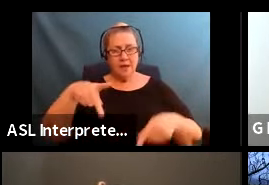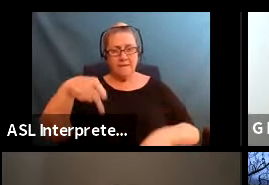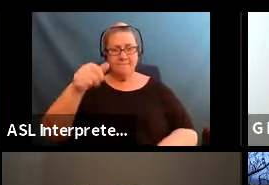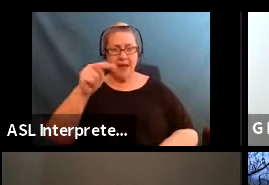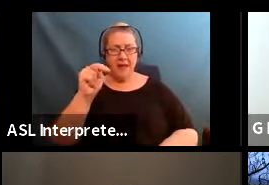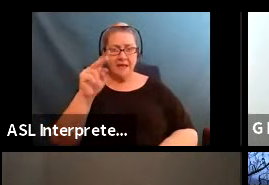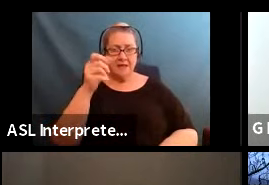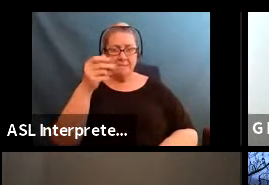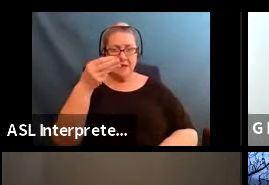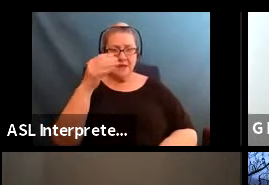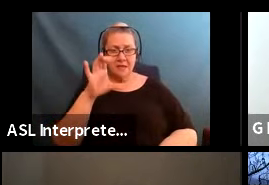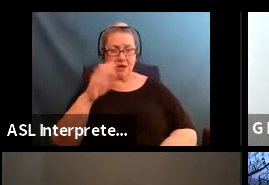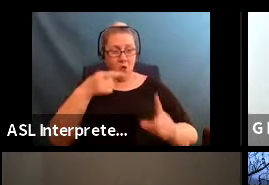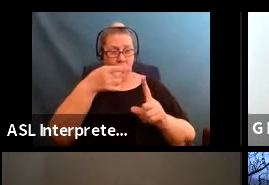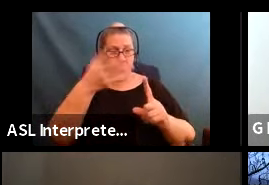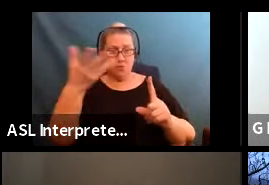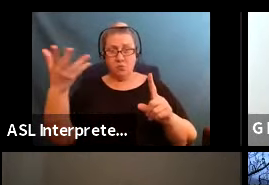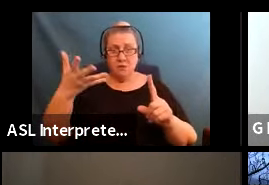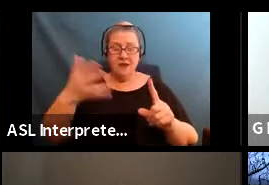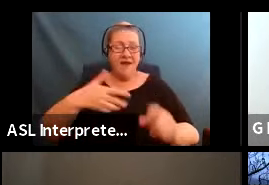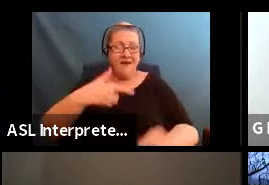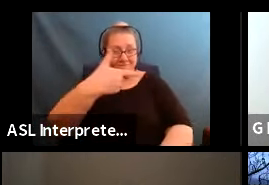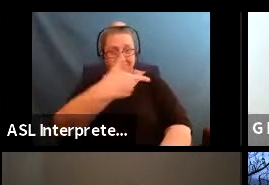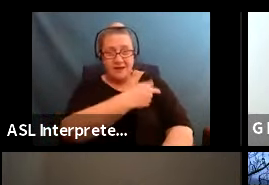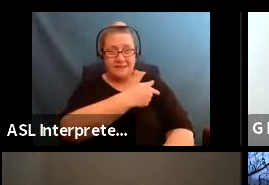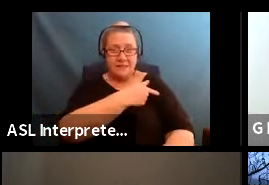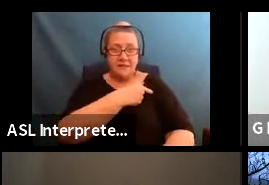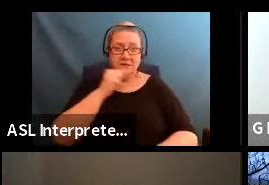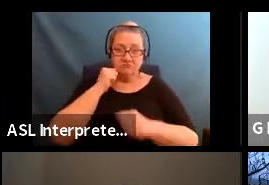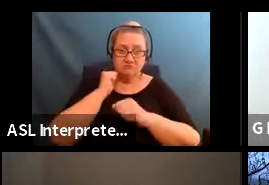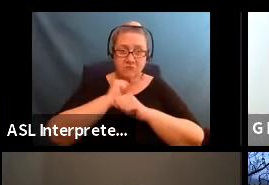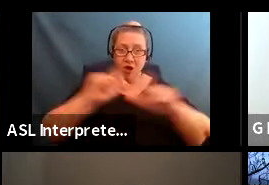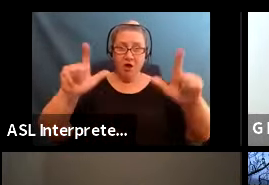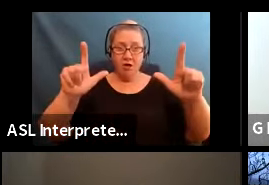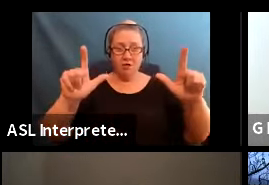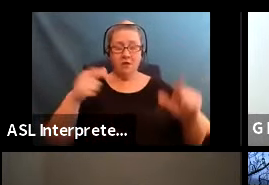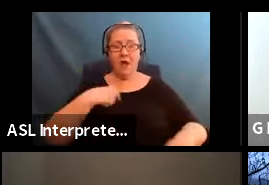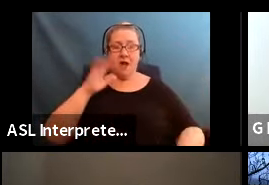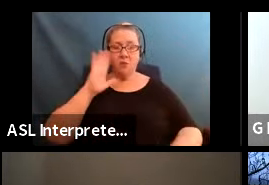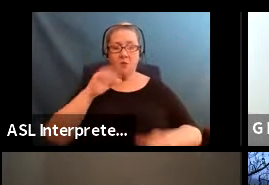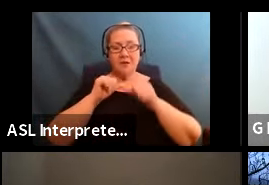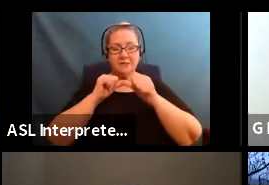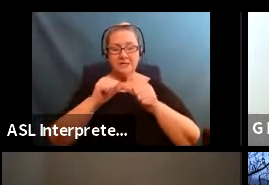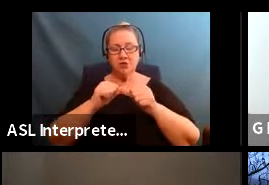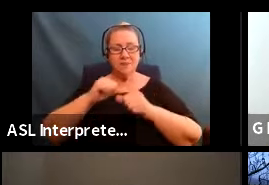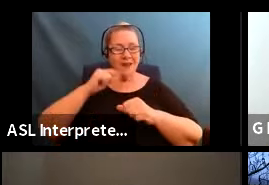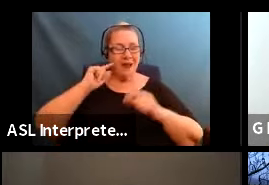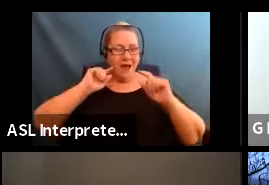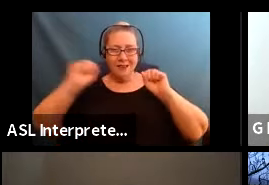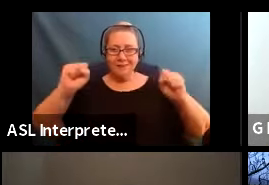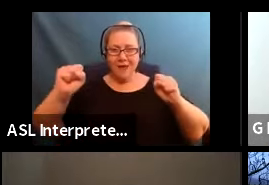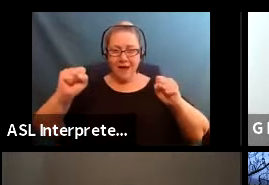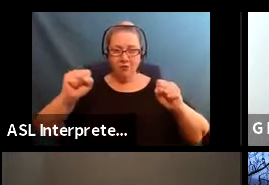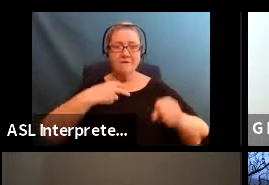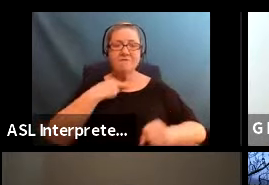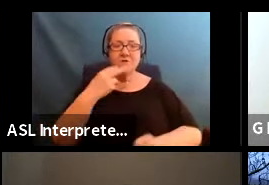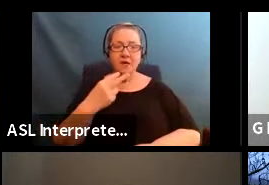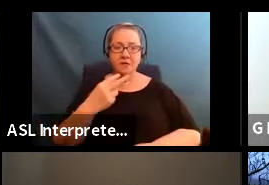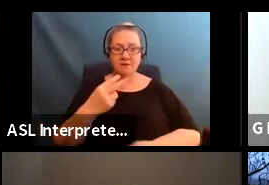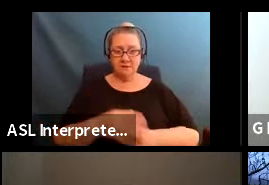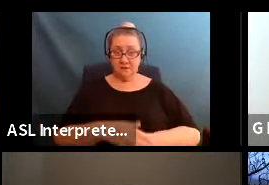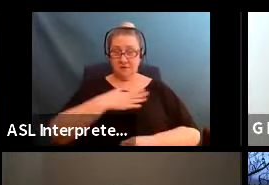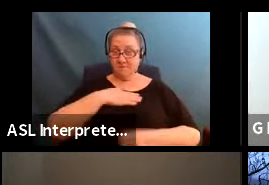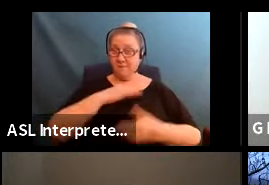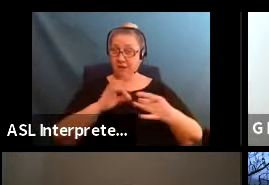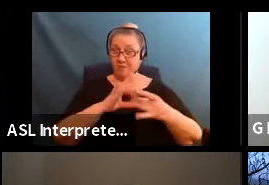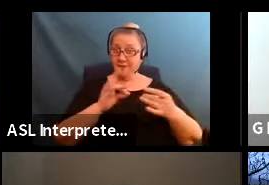And I really just want to I am going to continue to be a very loud voice on this issue. So that's my comment.